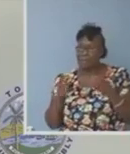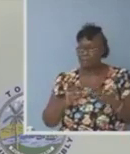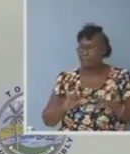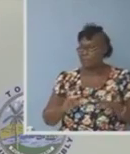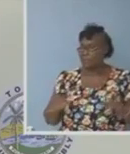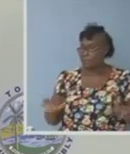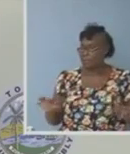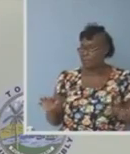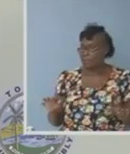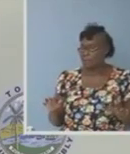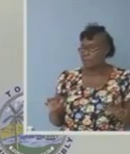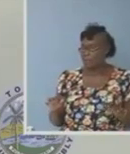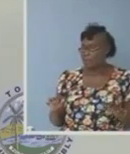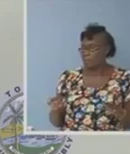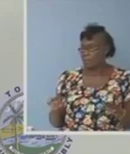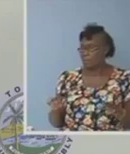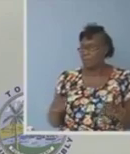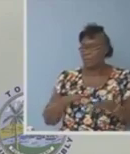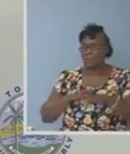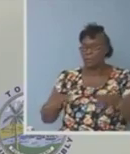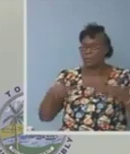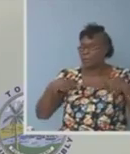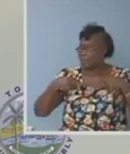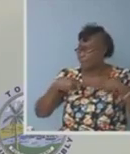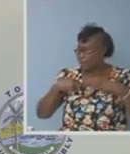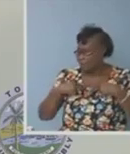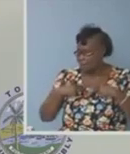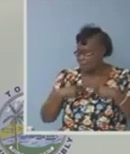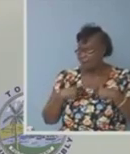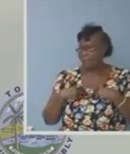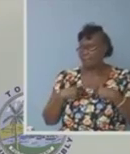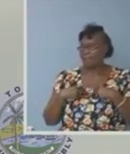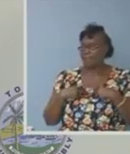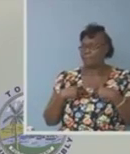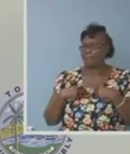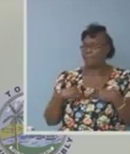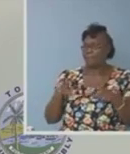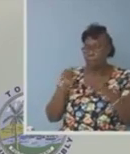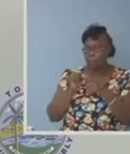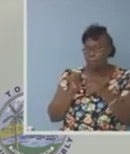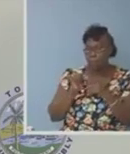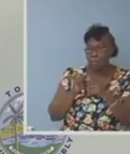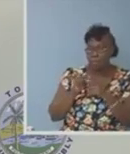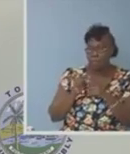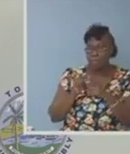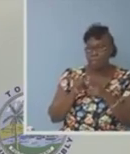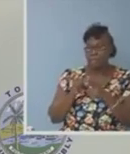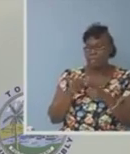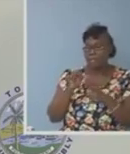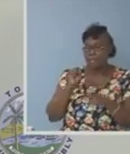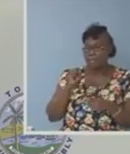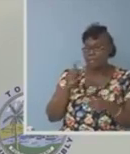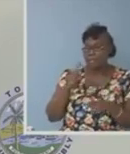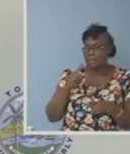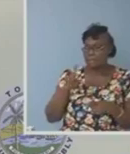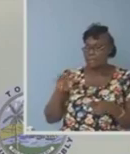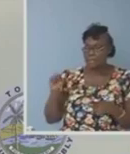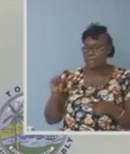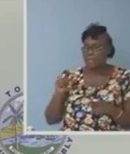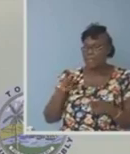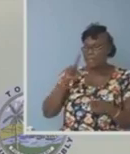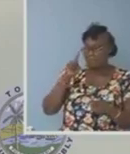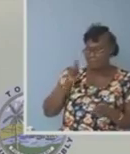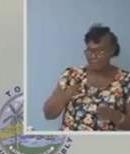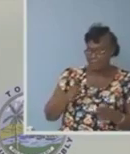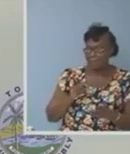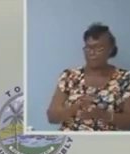not possess the necessary word processing skills that they require. Because to